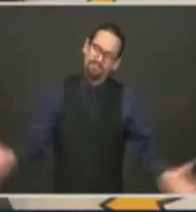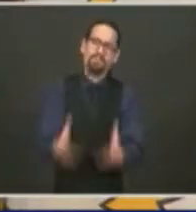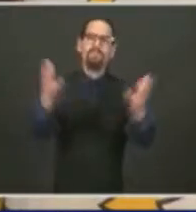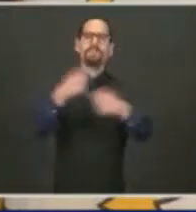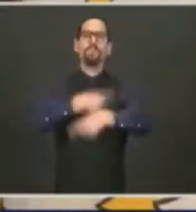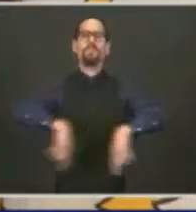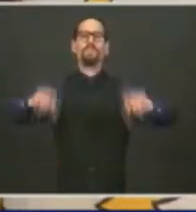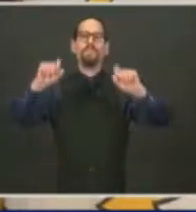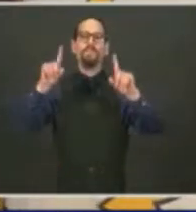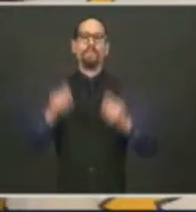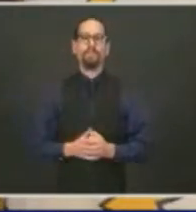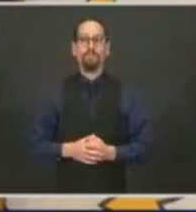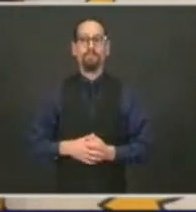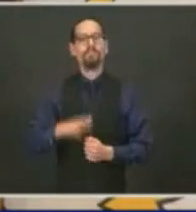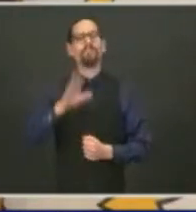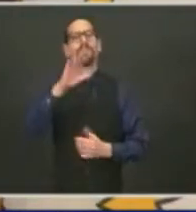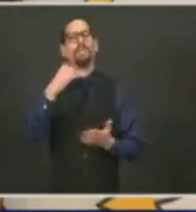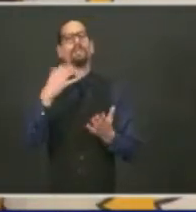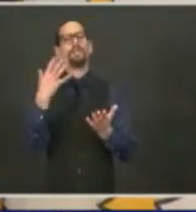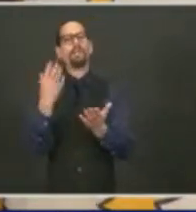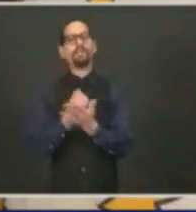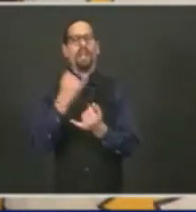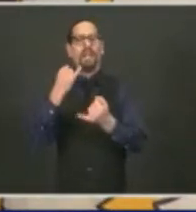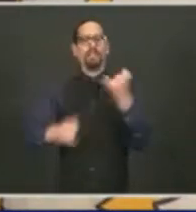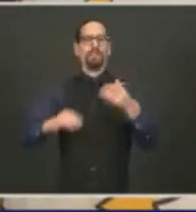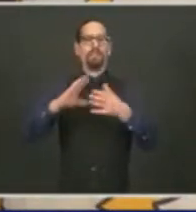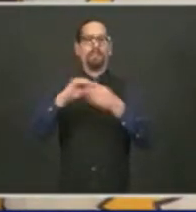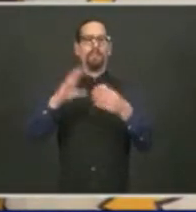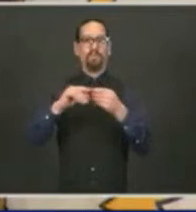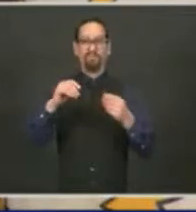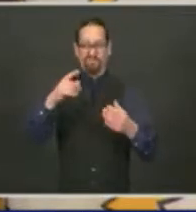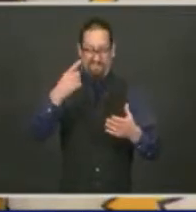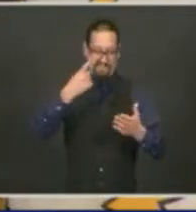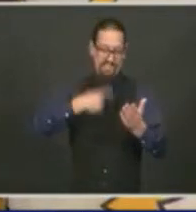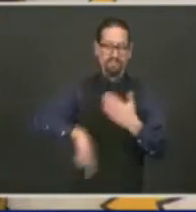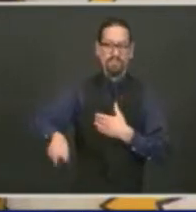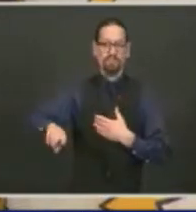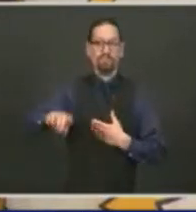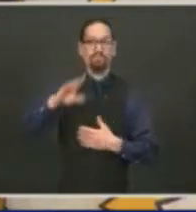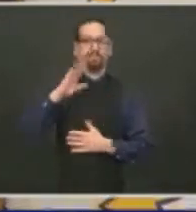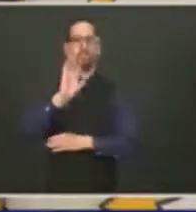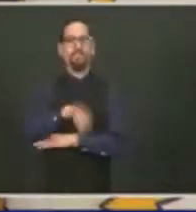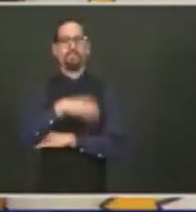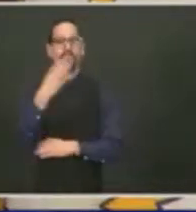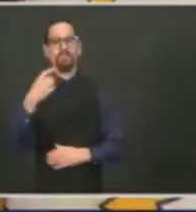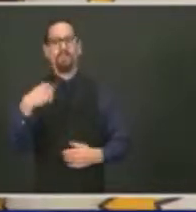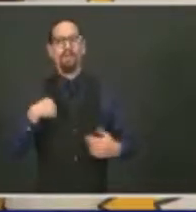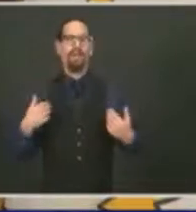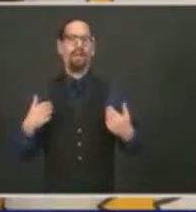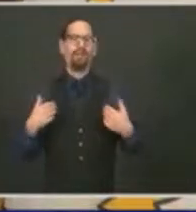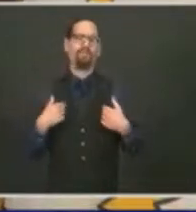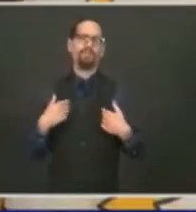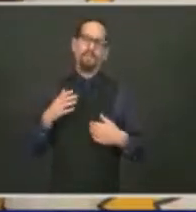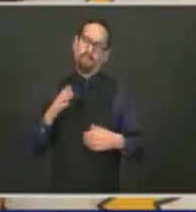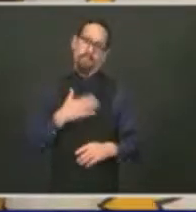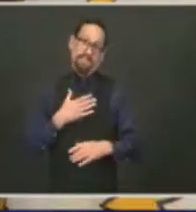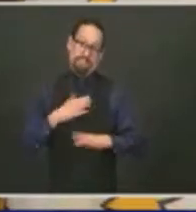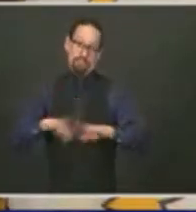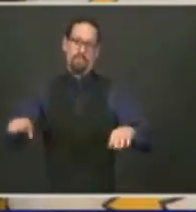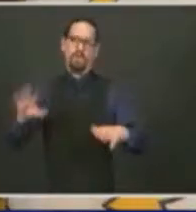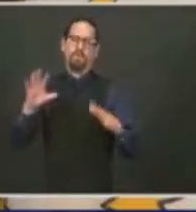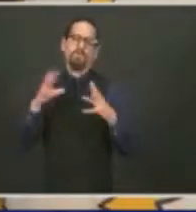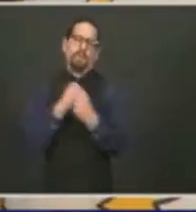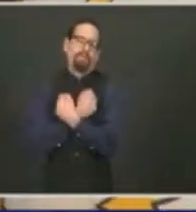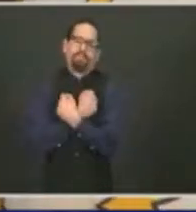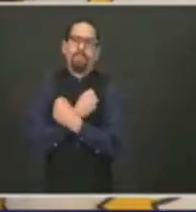bit. So a week from today is Christmas. And just so you know, as a kid, I loved Christmas. As a dad, you have no idea how much I love Christmas. This